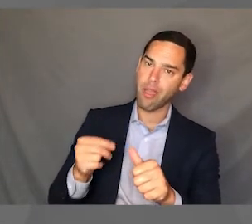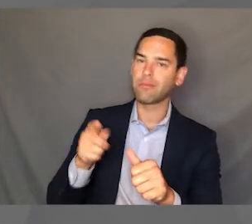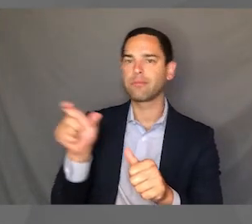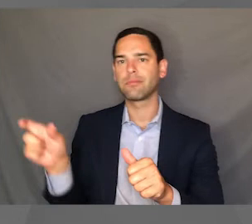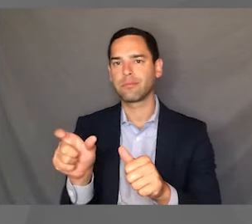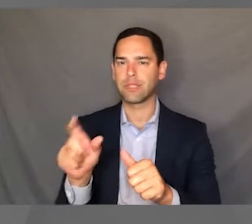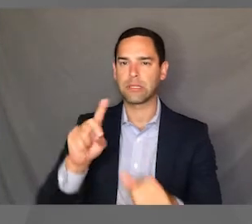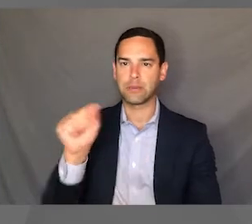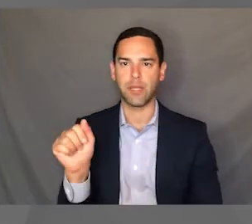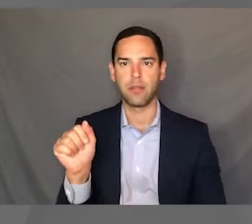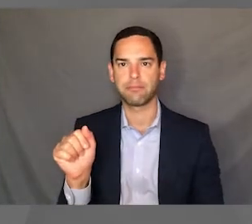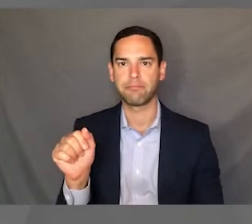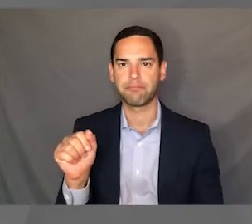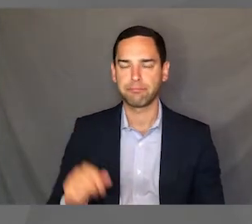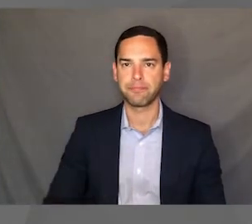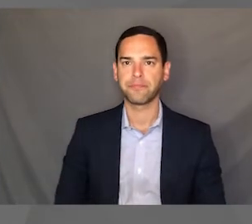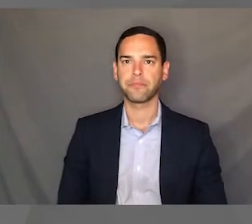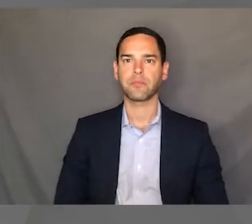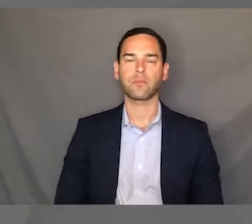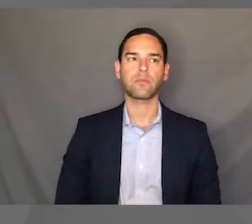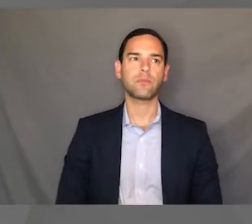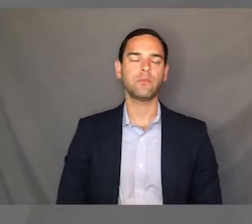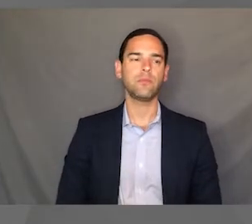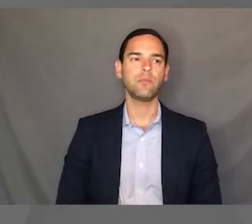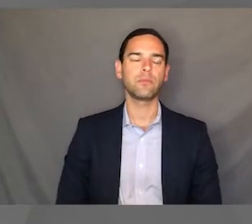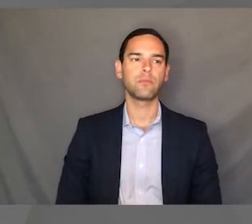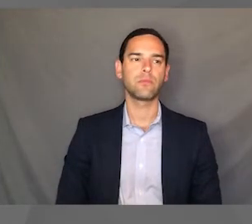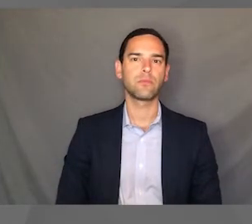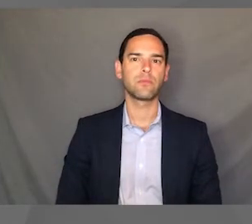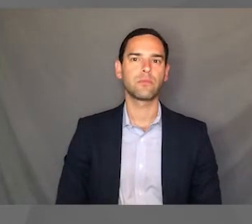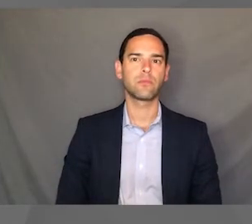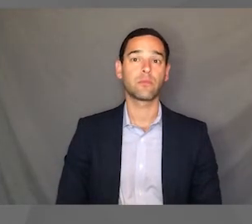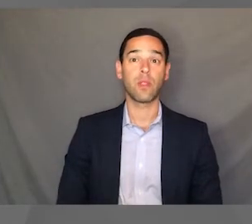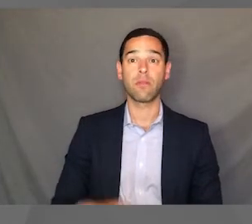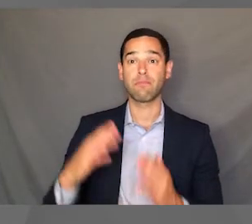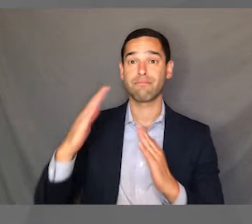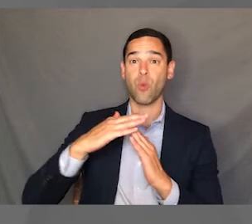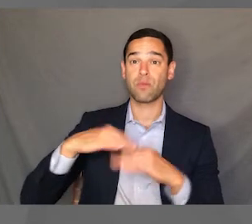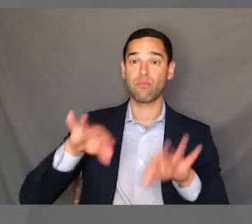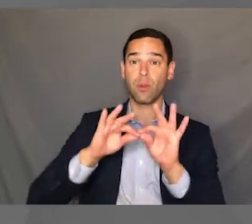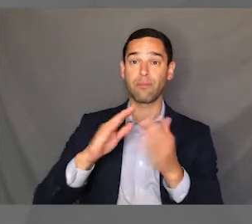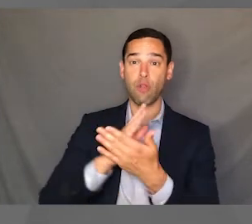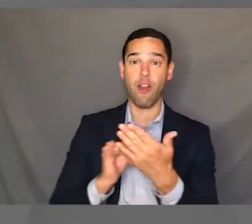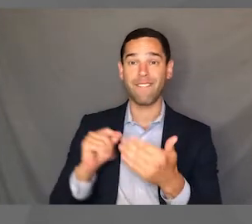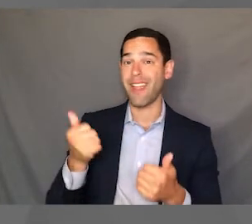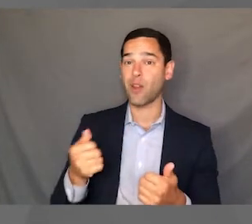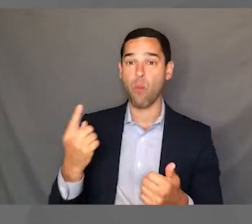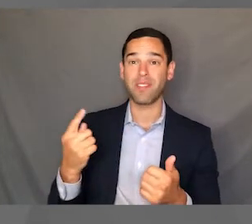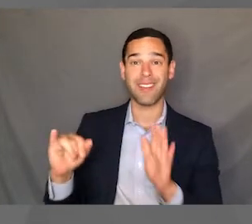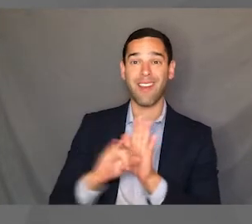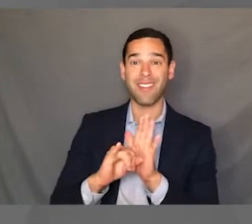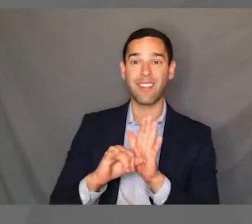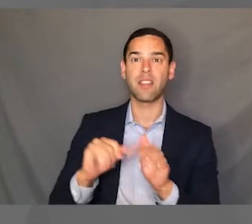disability. The big part, the most important part of anyone's identity is that they are a